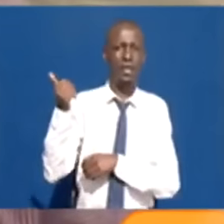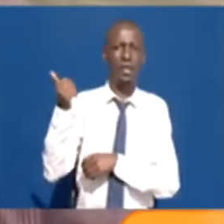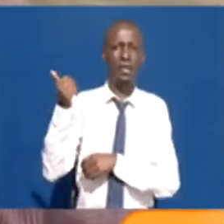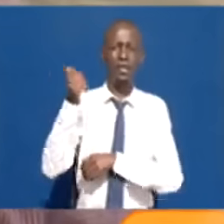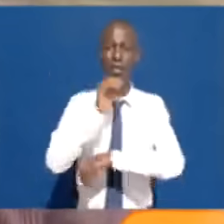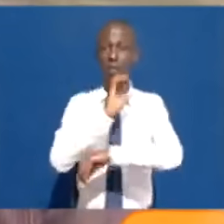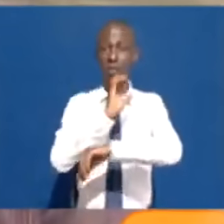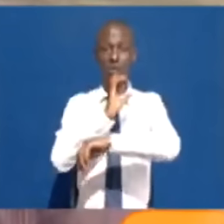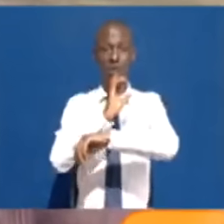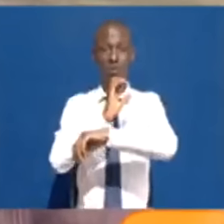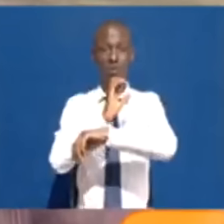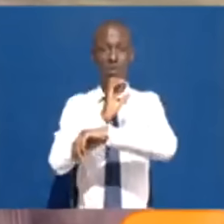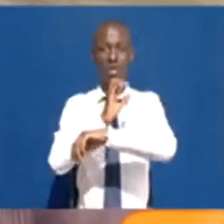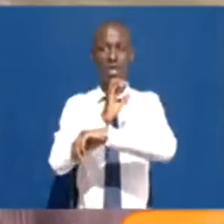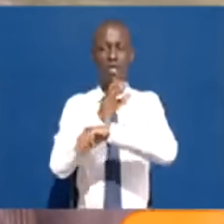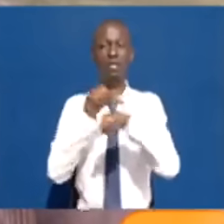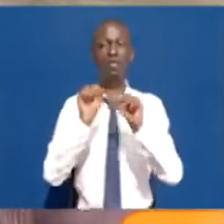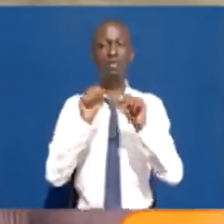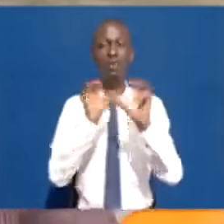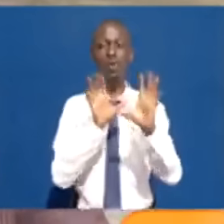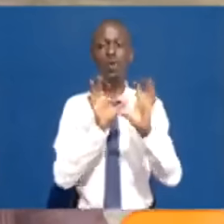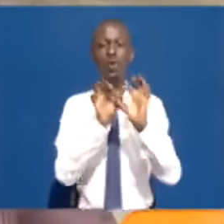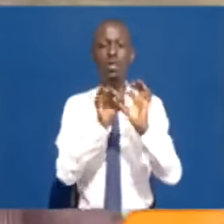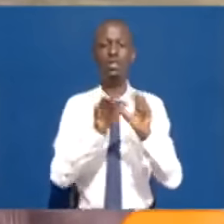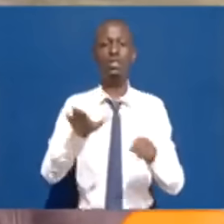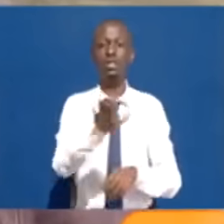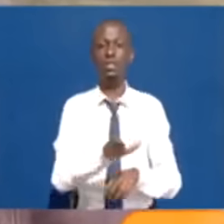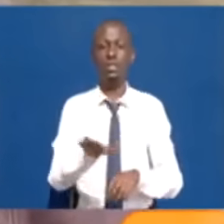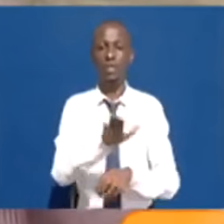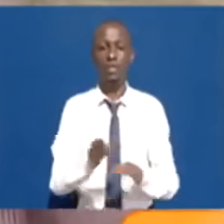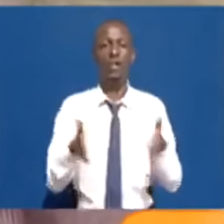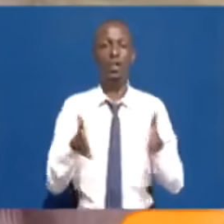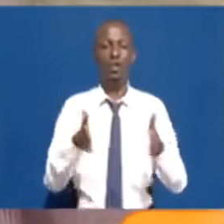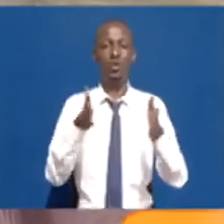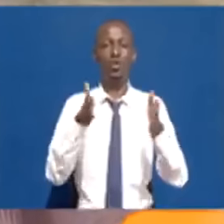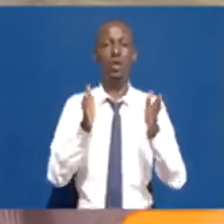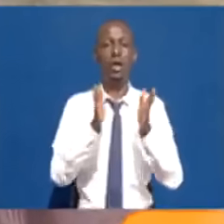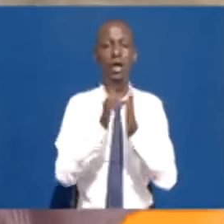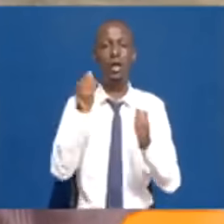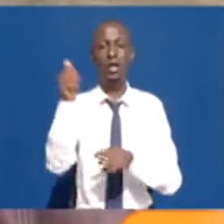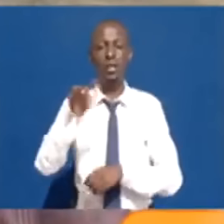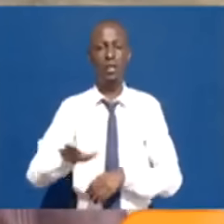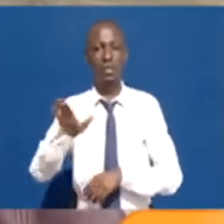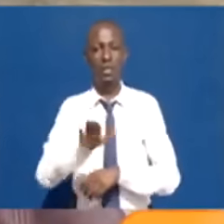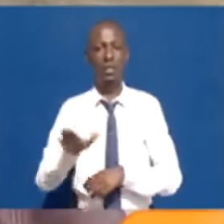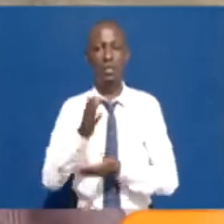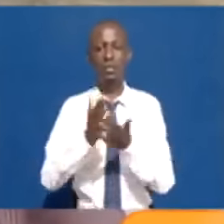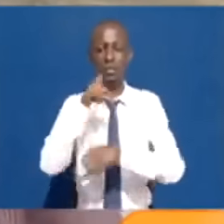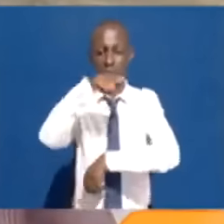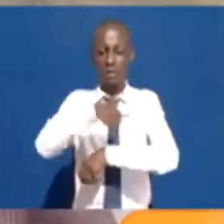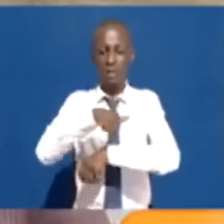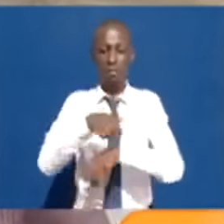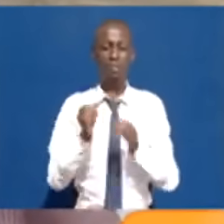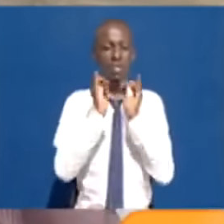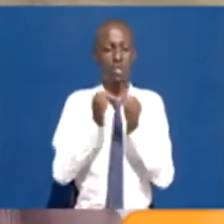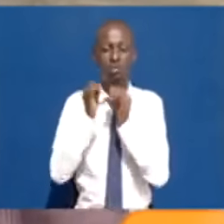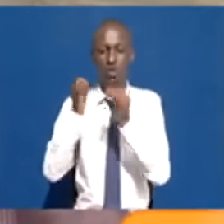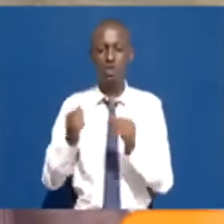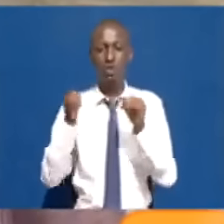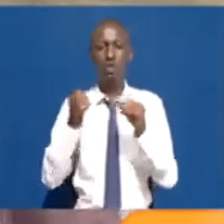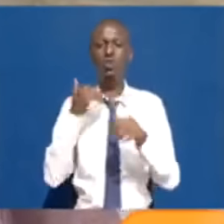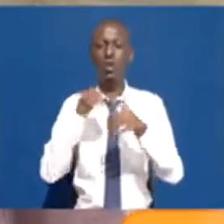like it's about the only connection between this road and the other side there. Because sometimes you find that individuals have to try, endeavor